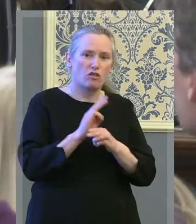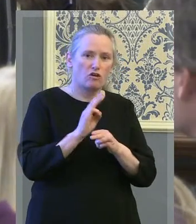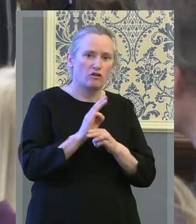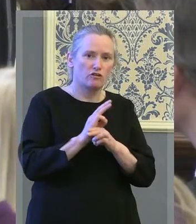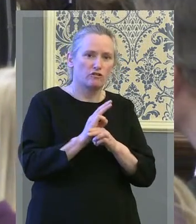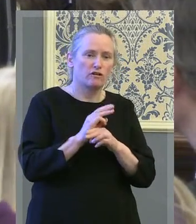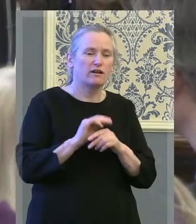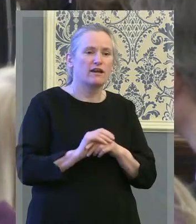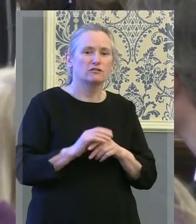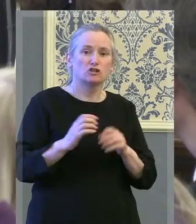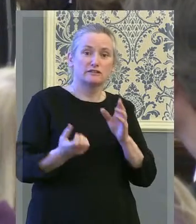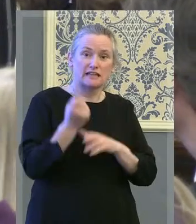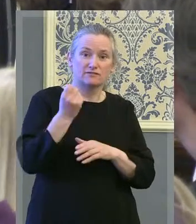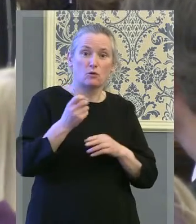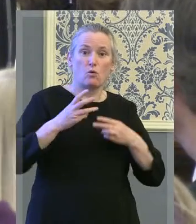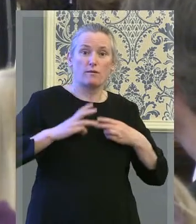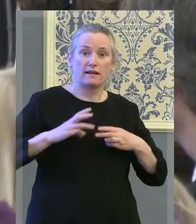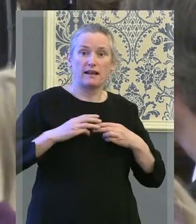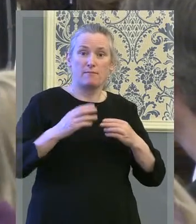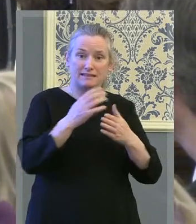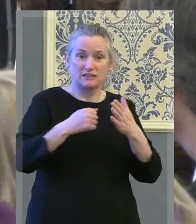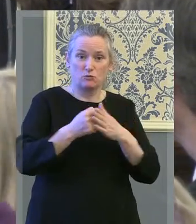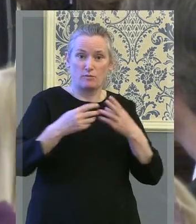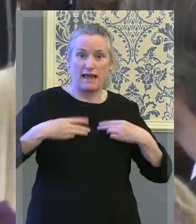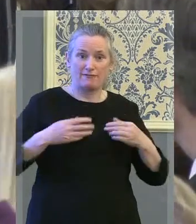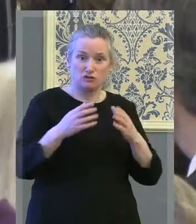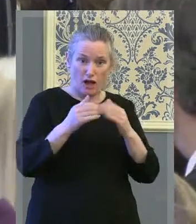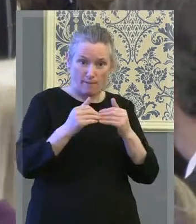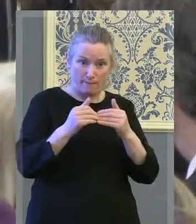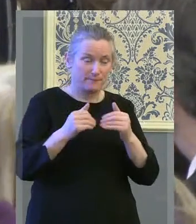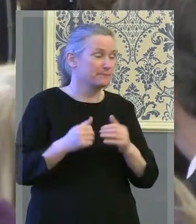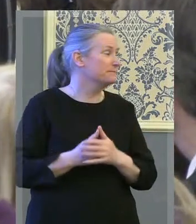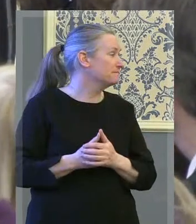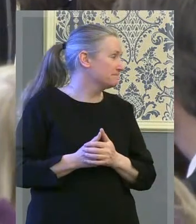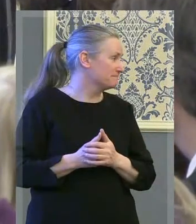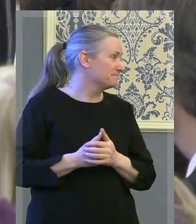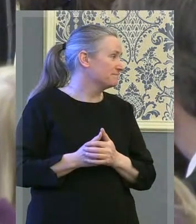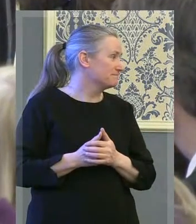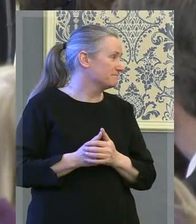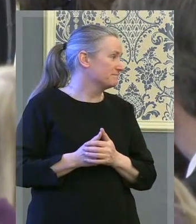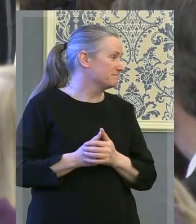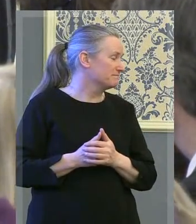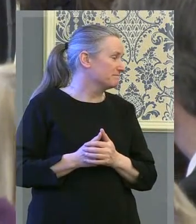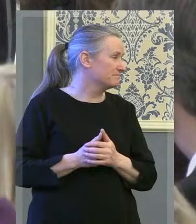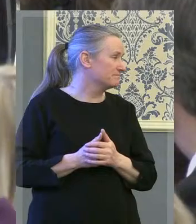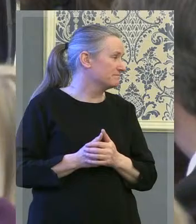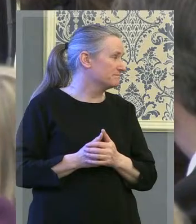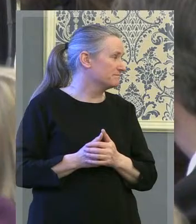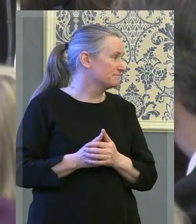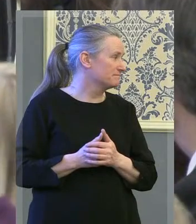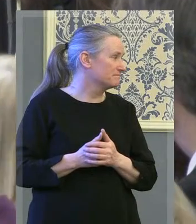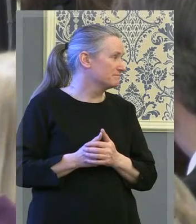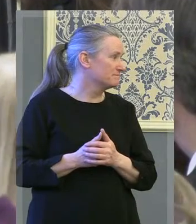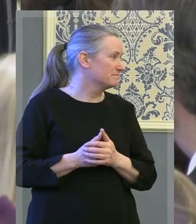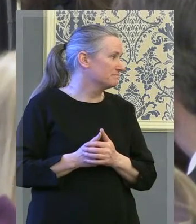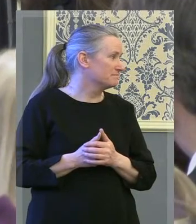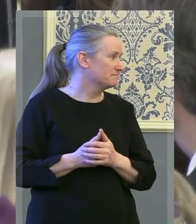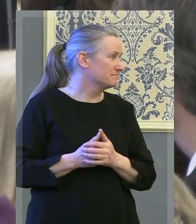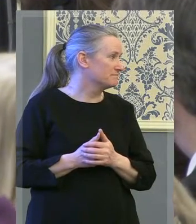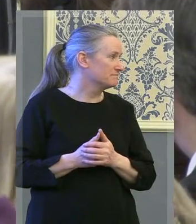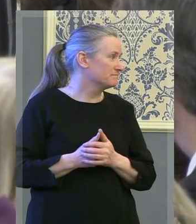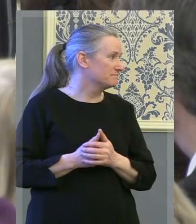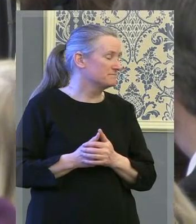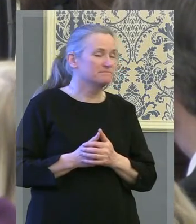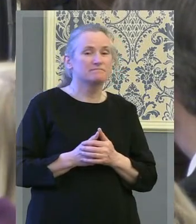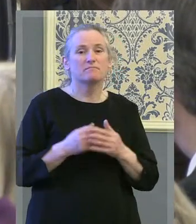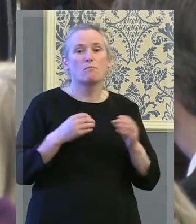shop. She was very successful as a businesswoman. But anyway, the move took place and we all moved over for a short while in Battersea, and